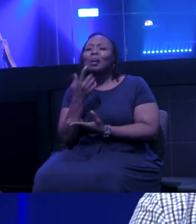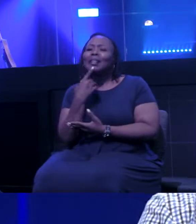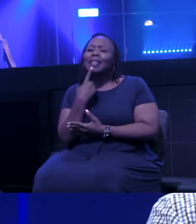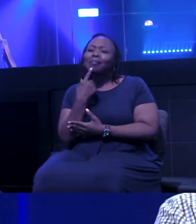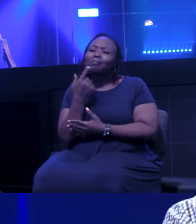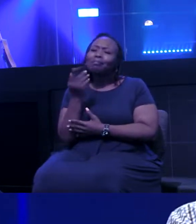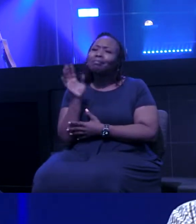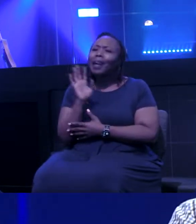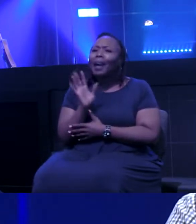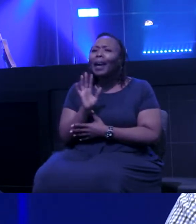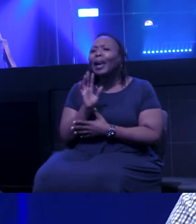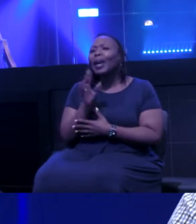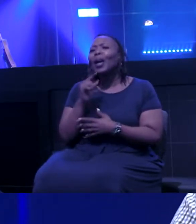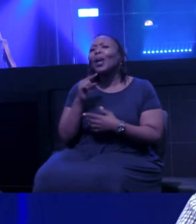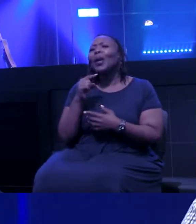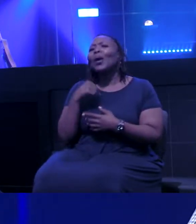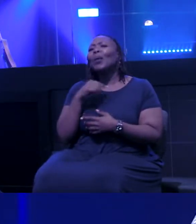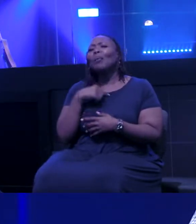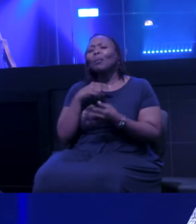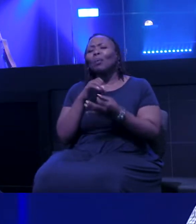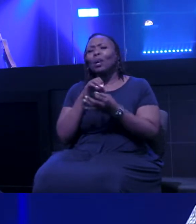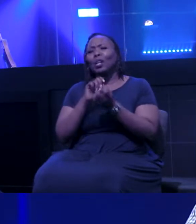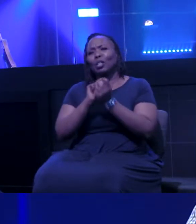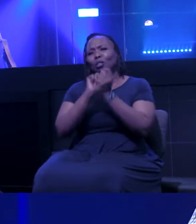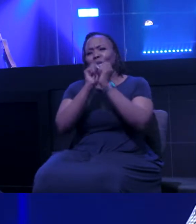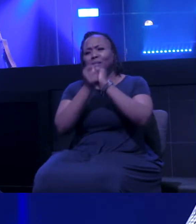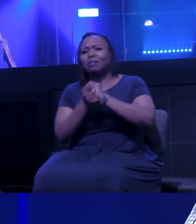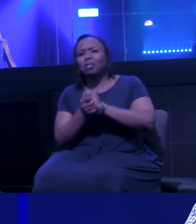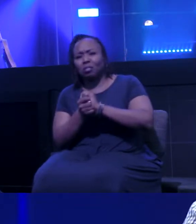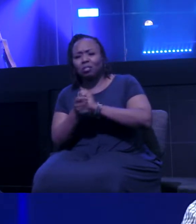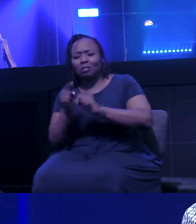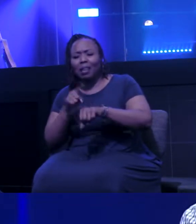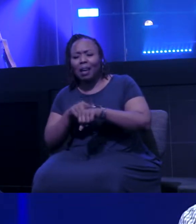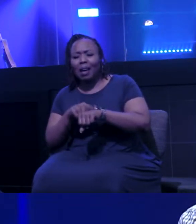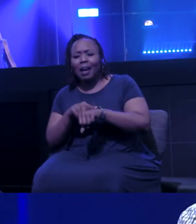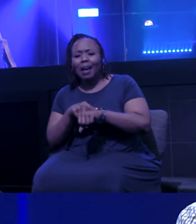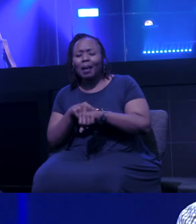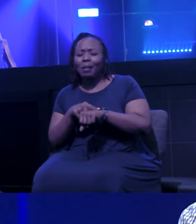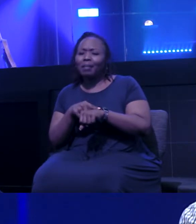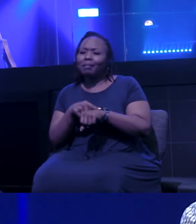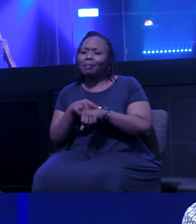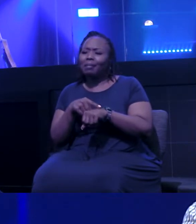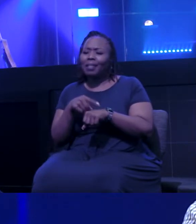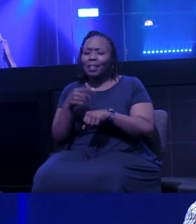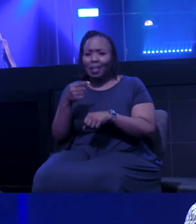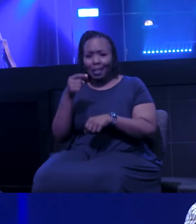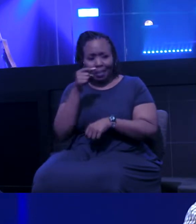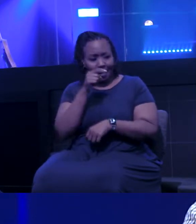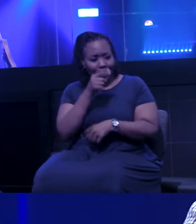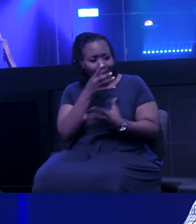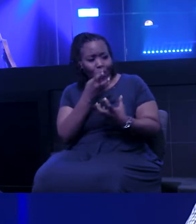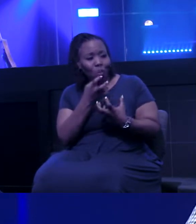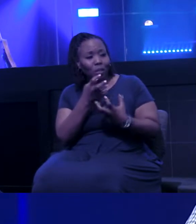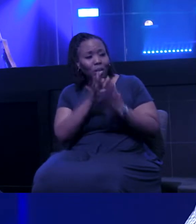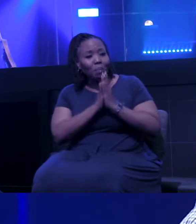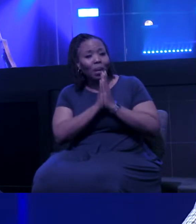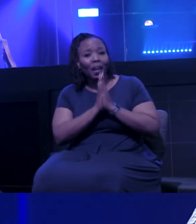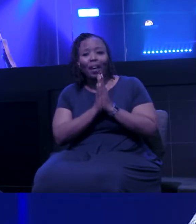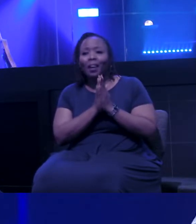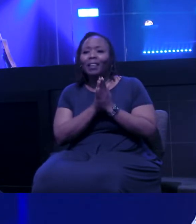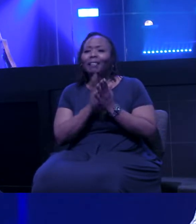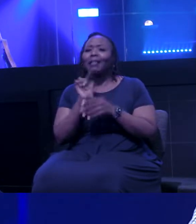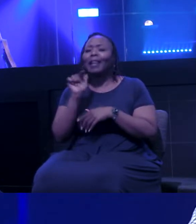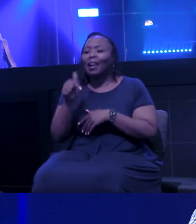point. Could you just be praying for us? And so a week or so later, I reached out to him and I said, well, I'm praying for you.